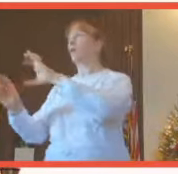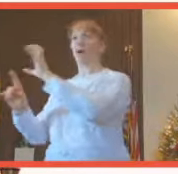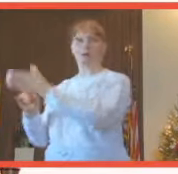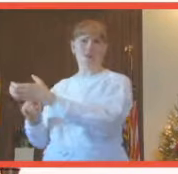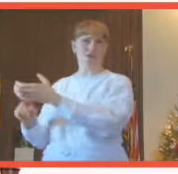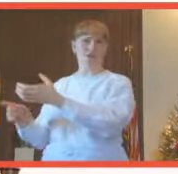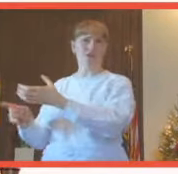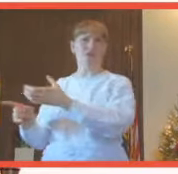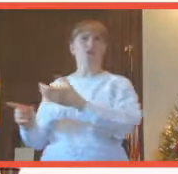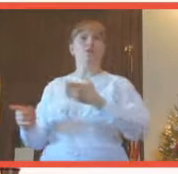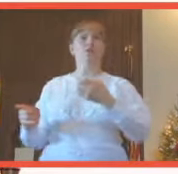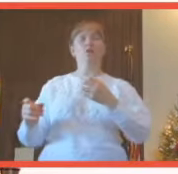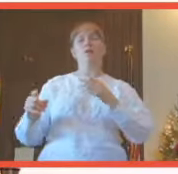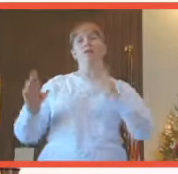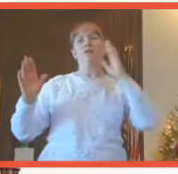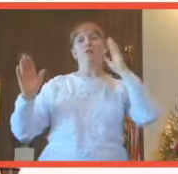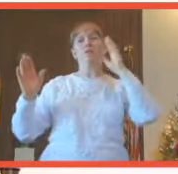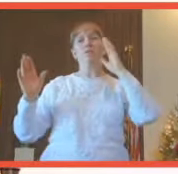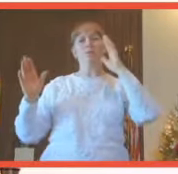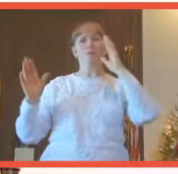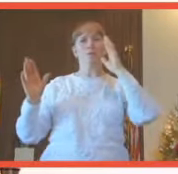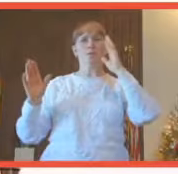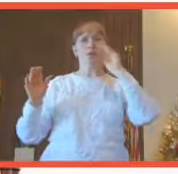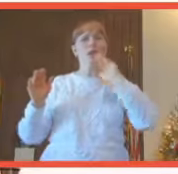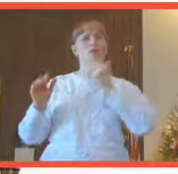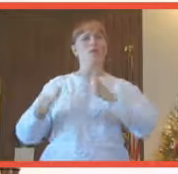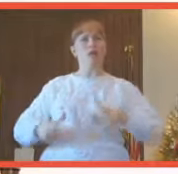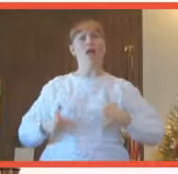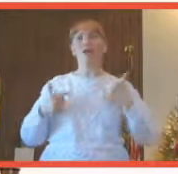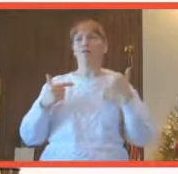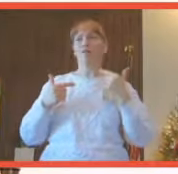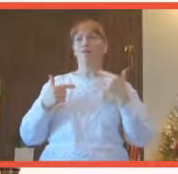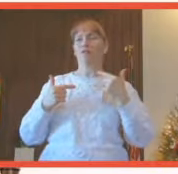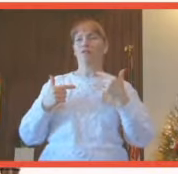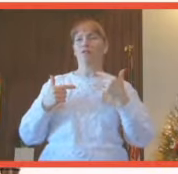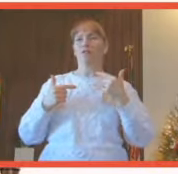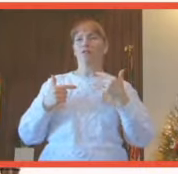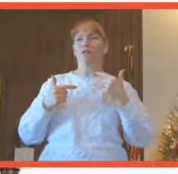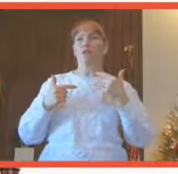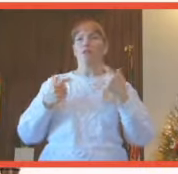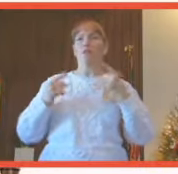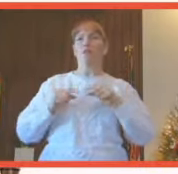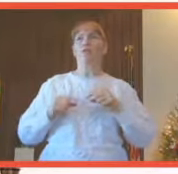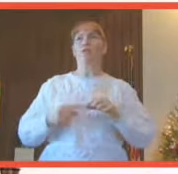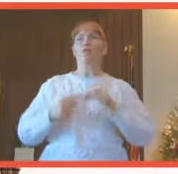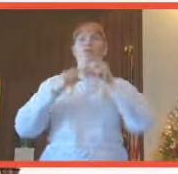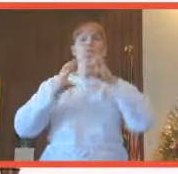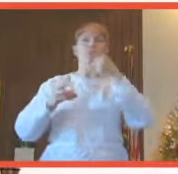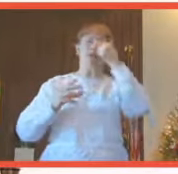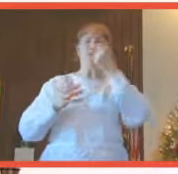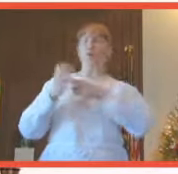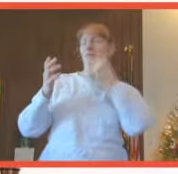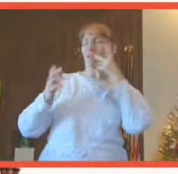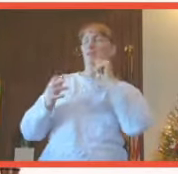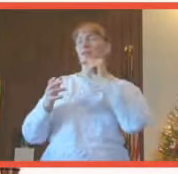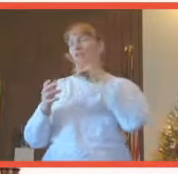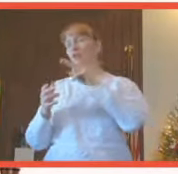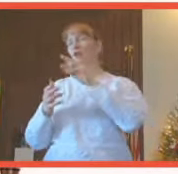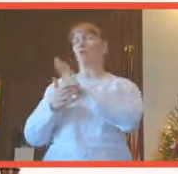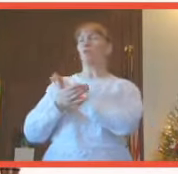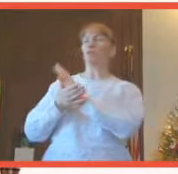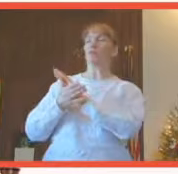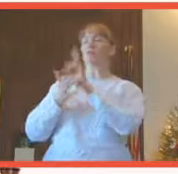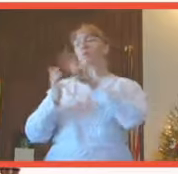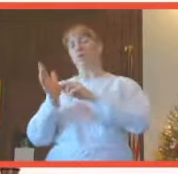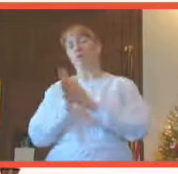to. We set our expectations about our life based on what we see in movies or on TV, or what we read in